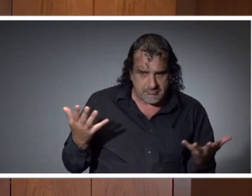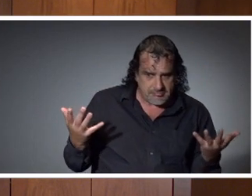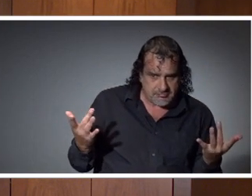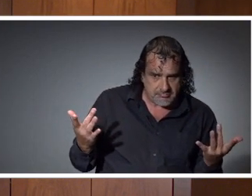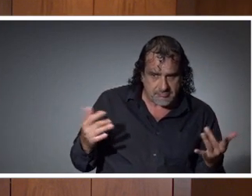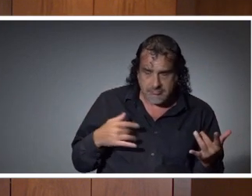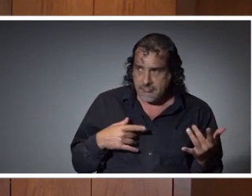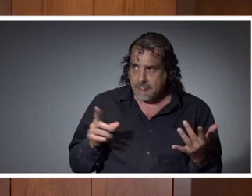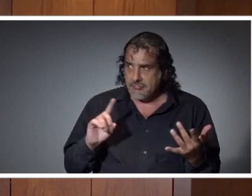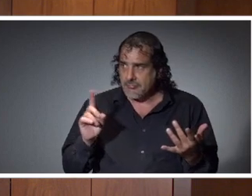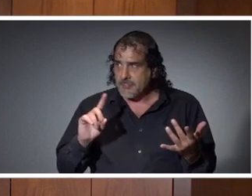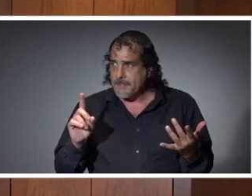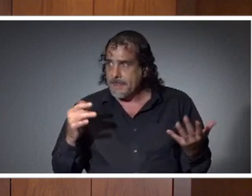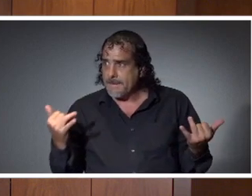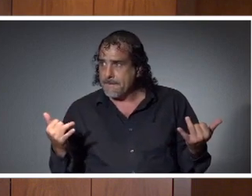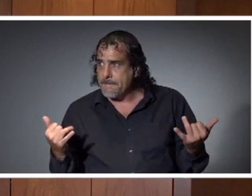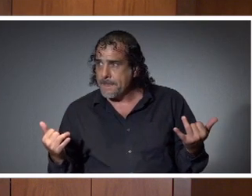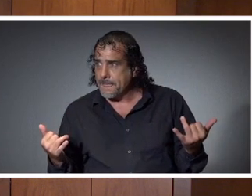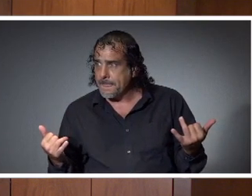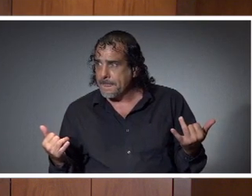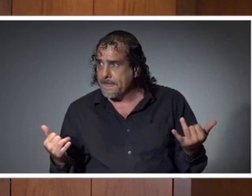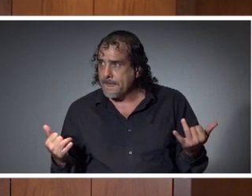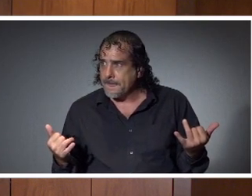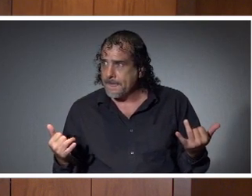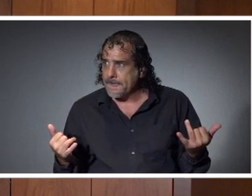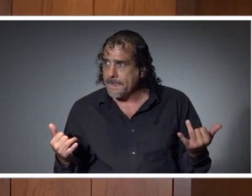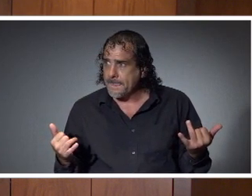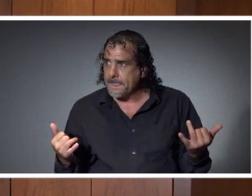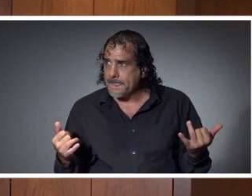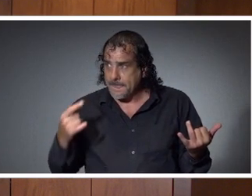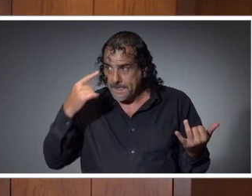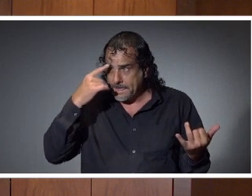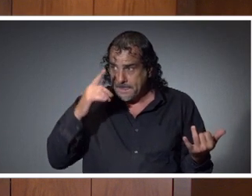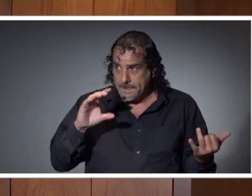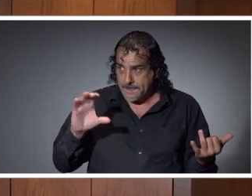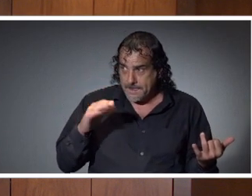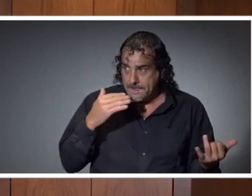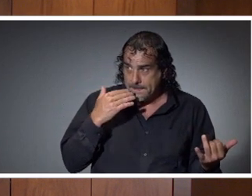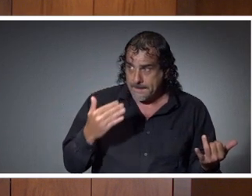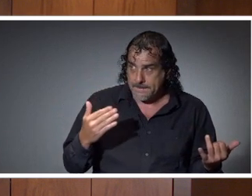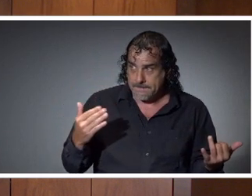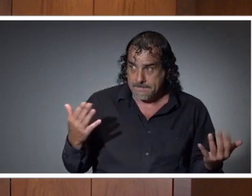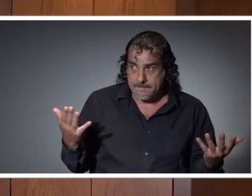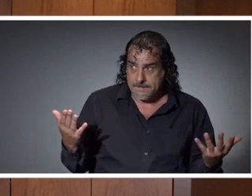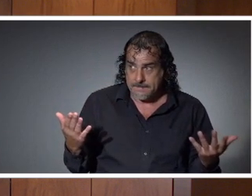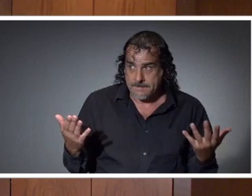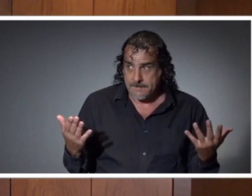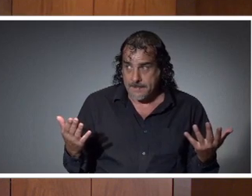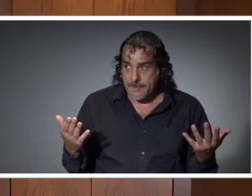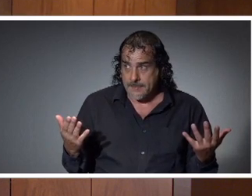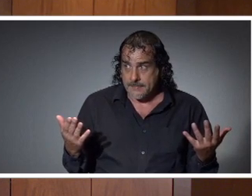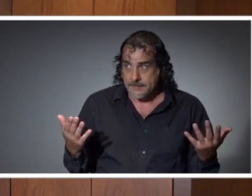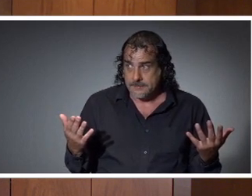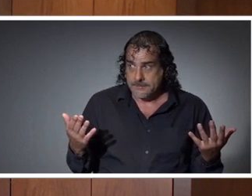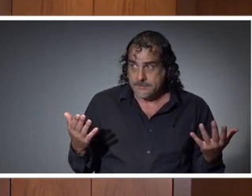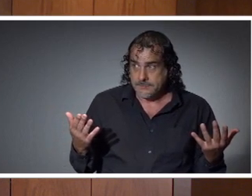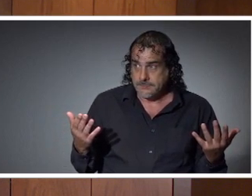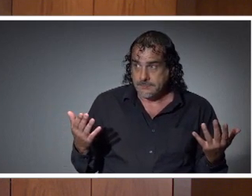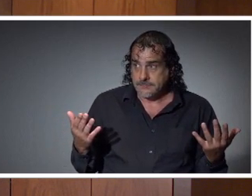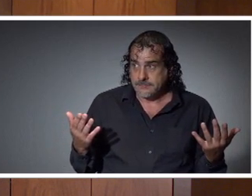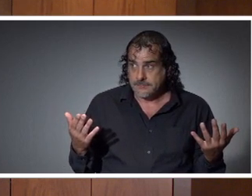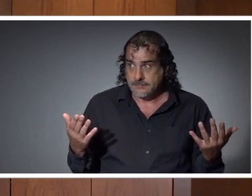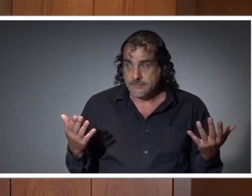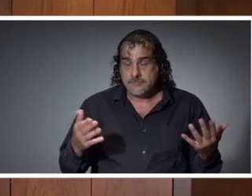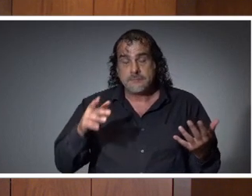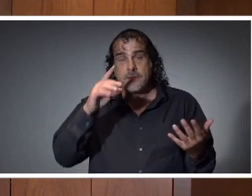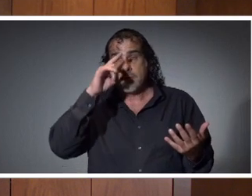now in terms of that? Do you think we're doing pretty well in terms of that, even though we're seeing an increase in cases?